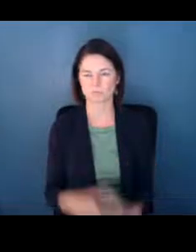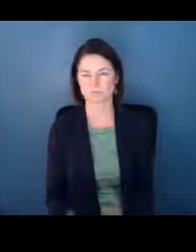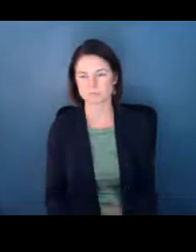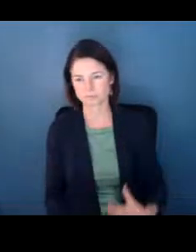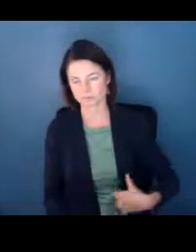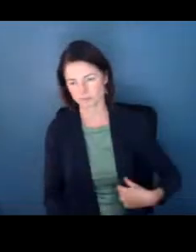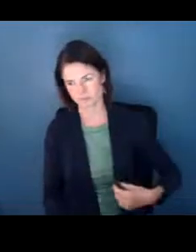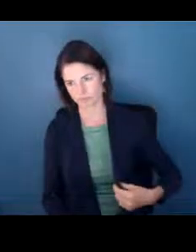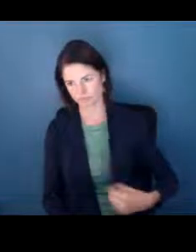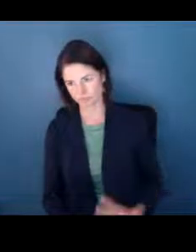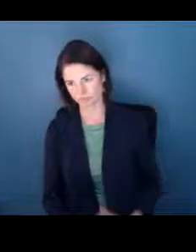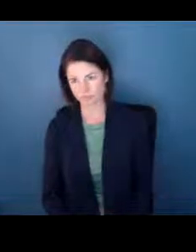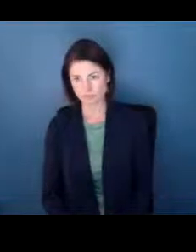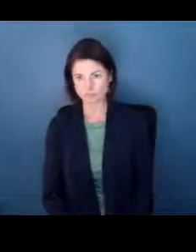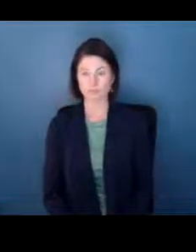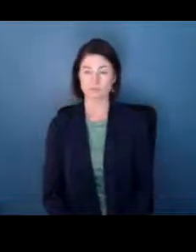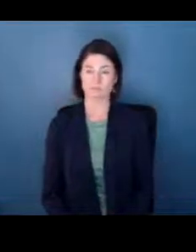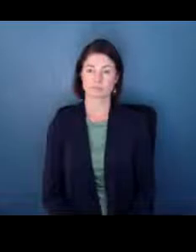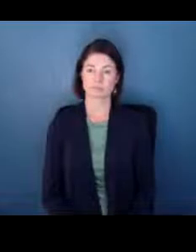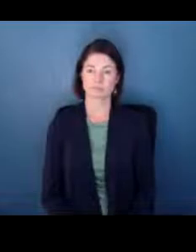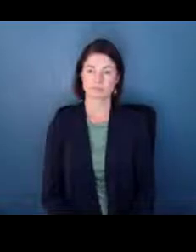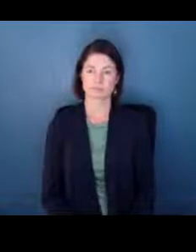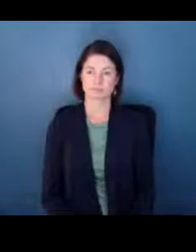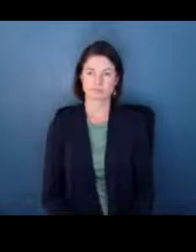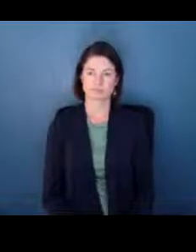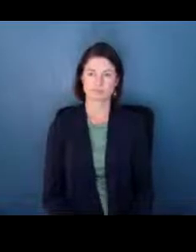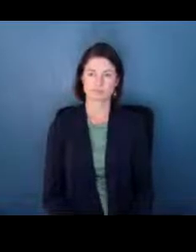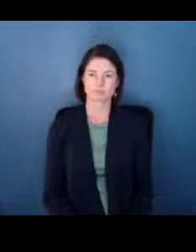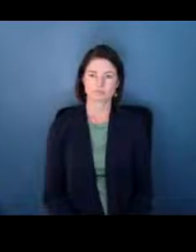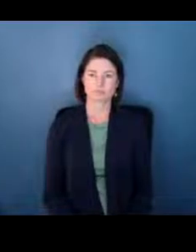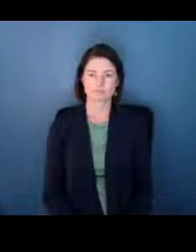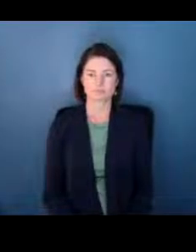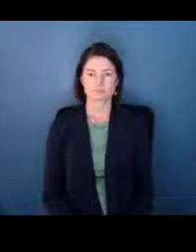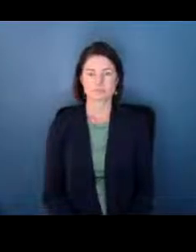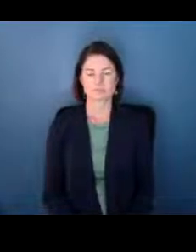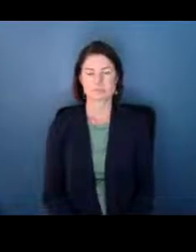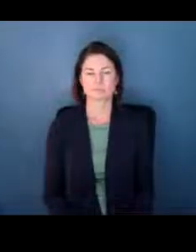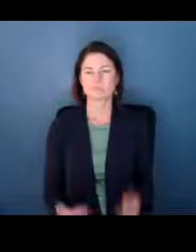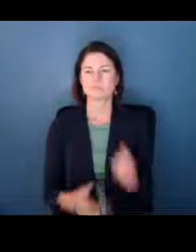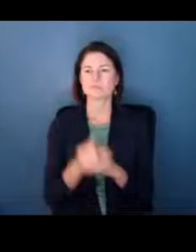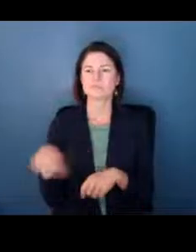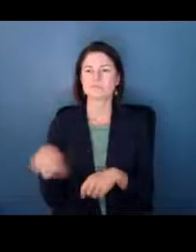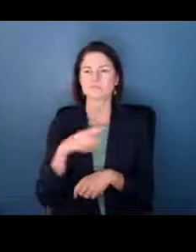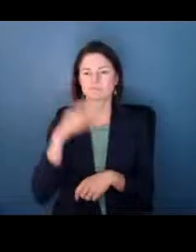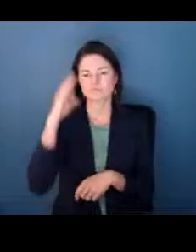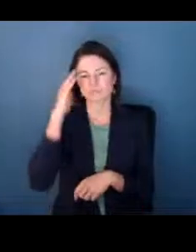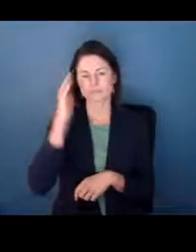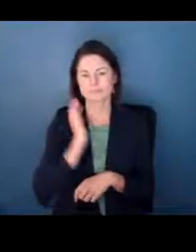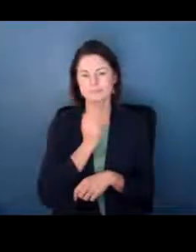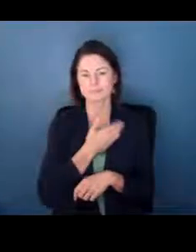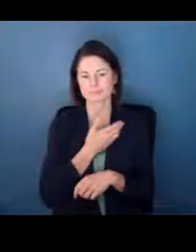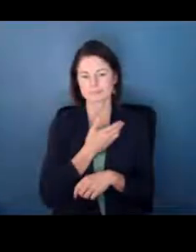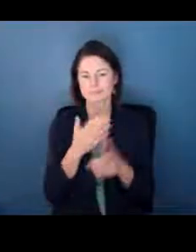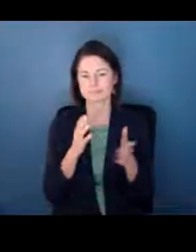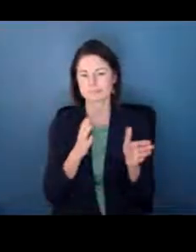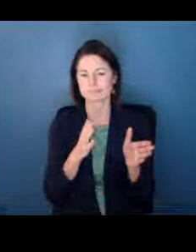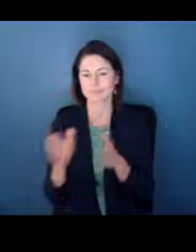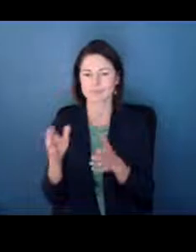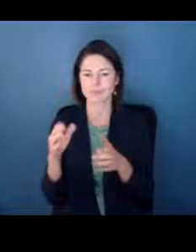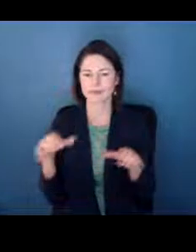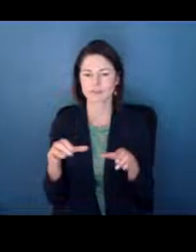So just as a quick reminder for folks, I think most of you are aware of our Climate Action Plan for Transportation Infrastructure that